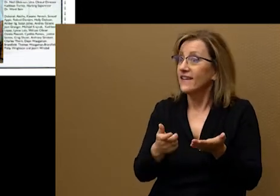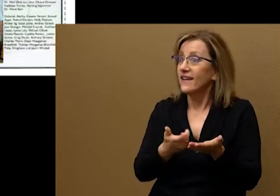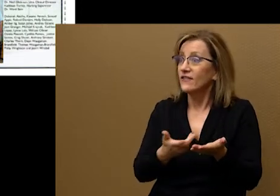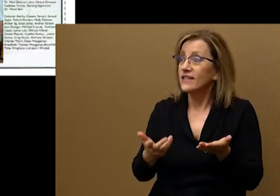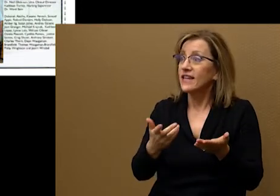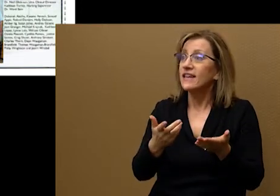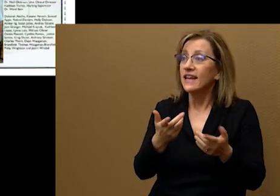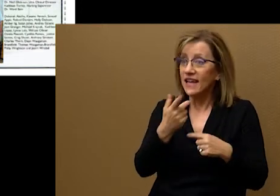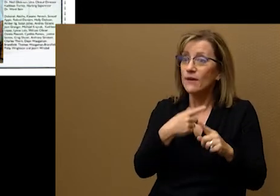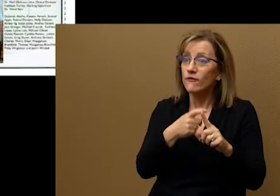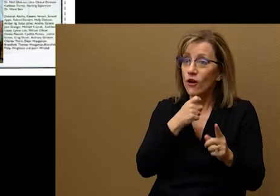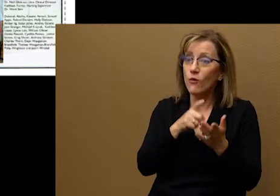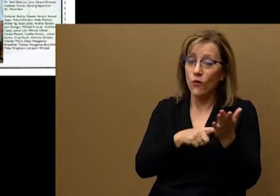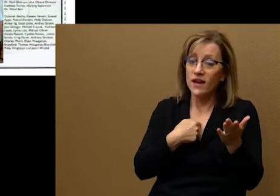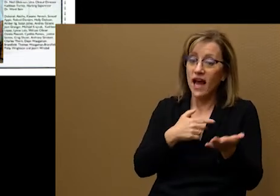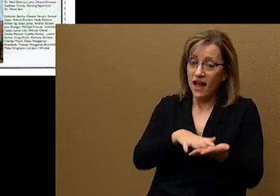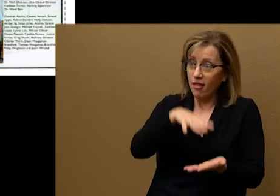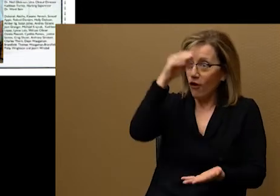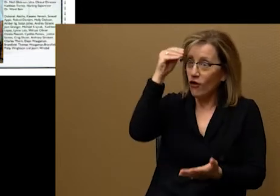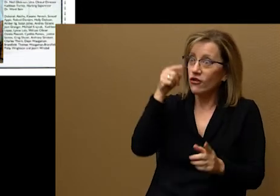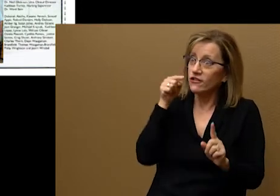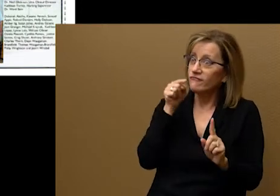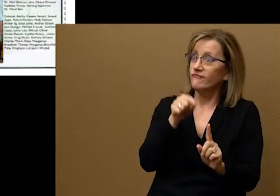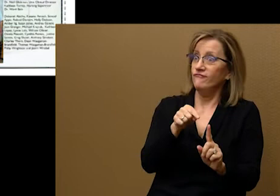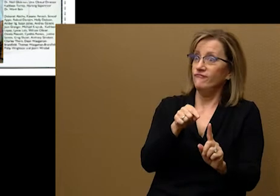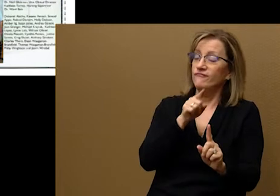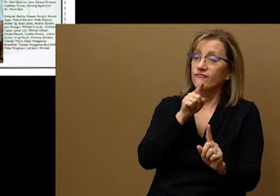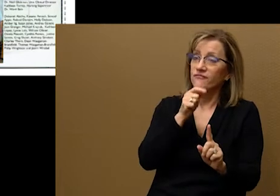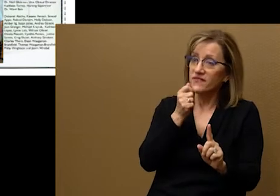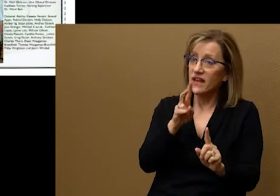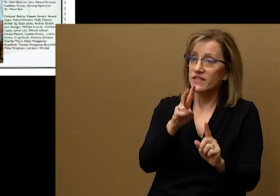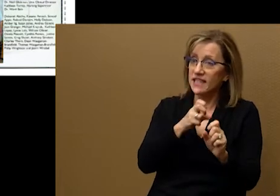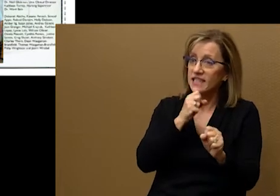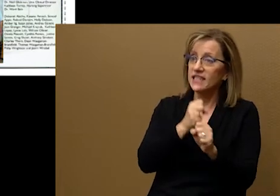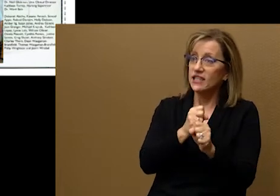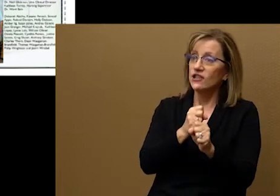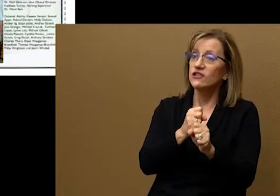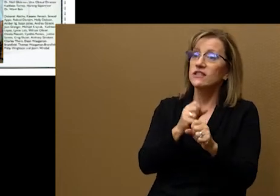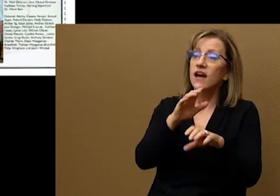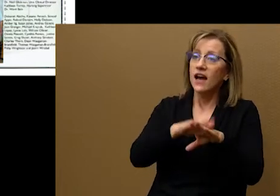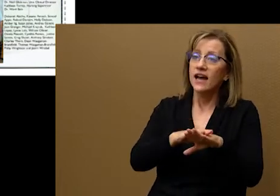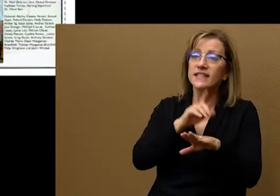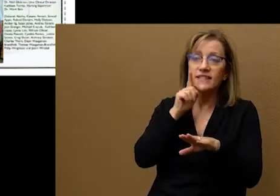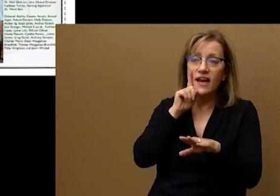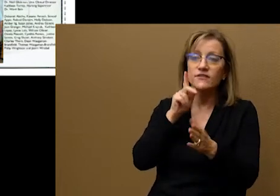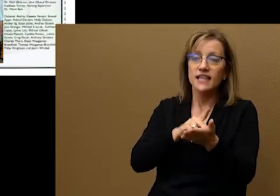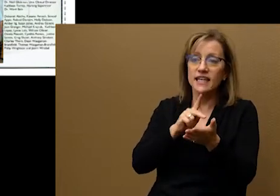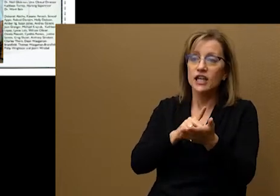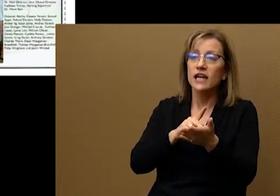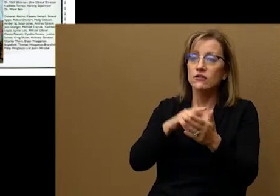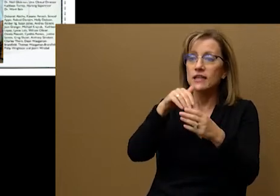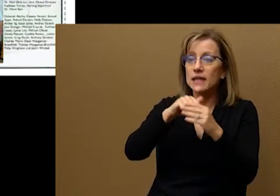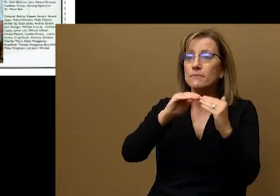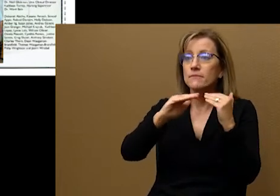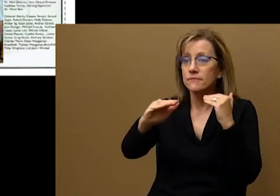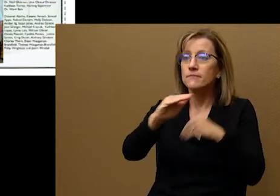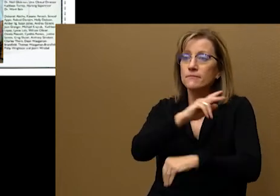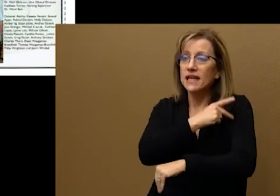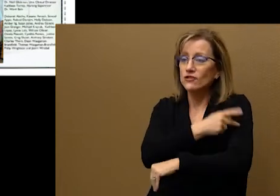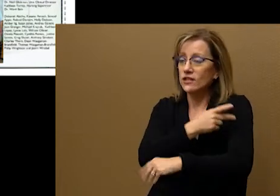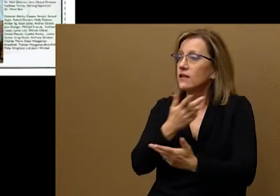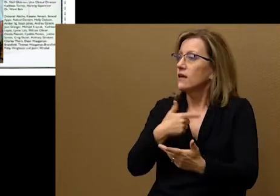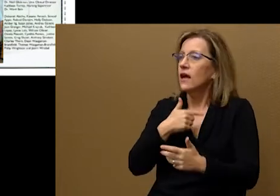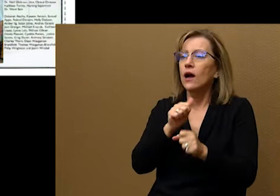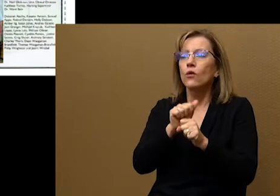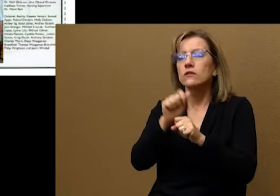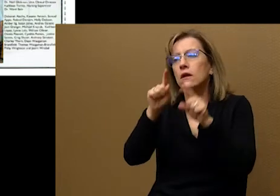I have to say came from what I learned of 17 years of working in a deaf psychiatric inpatient unit. But I've worked elsewhere. I've